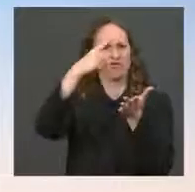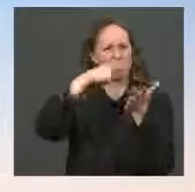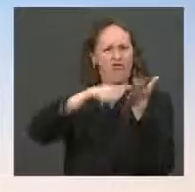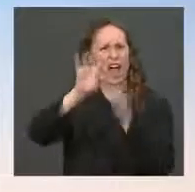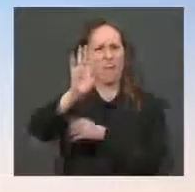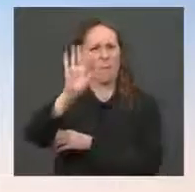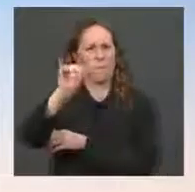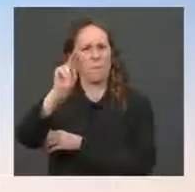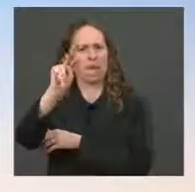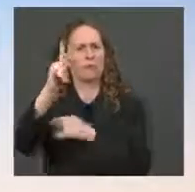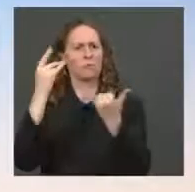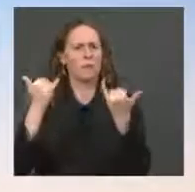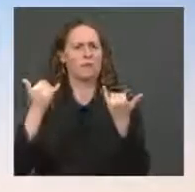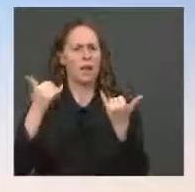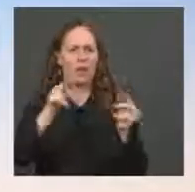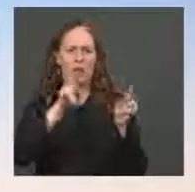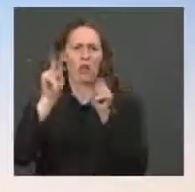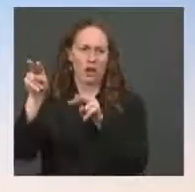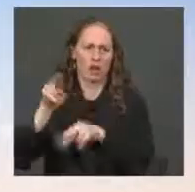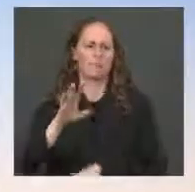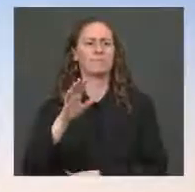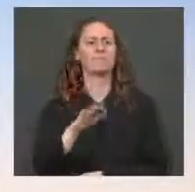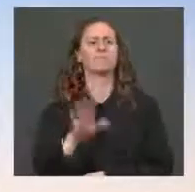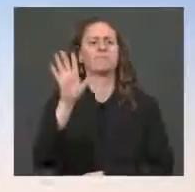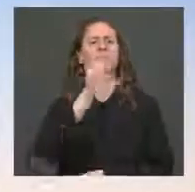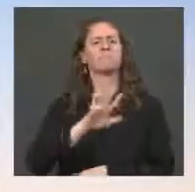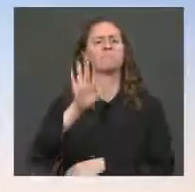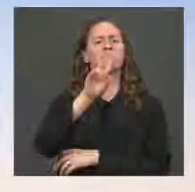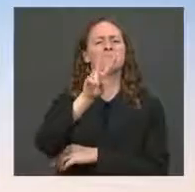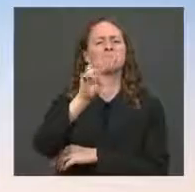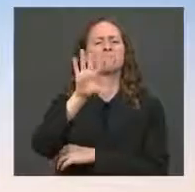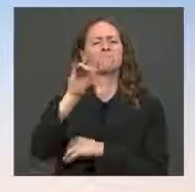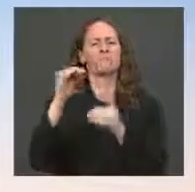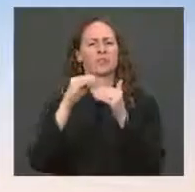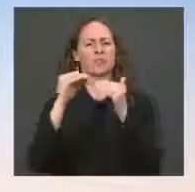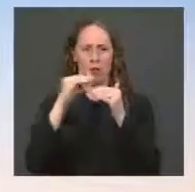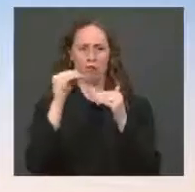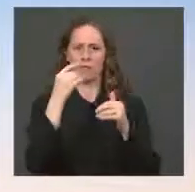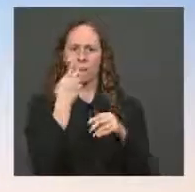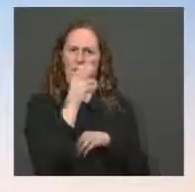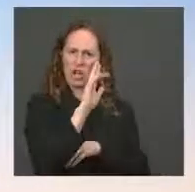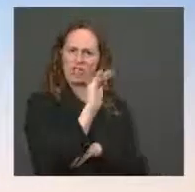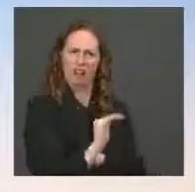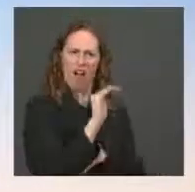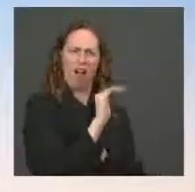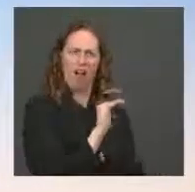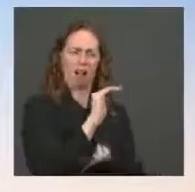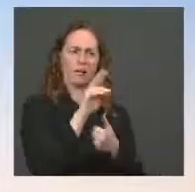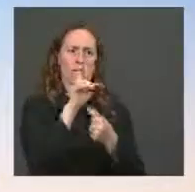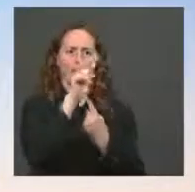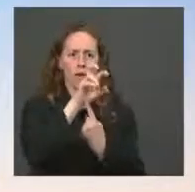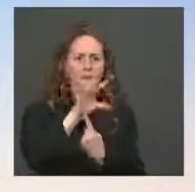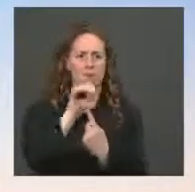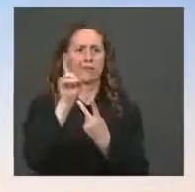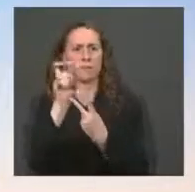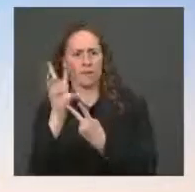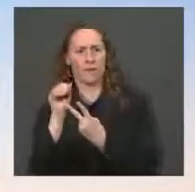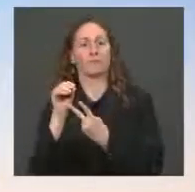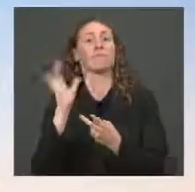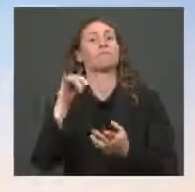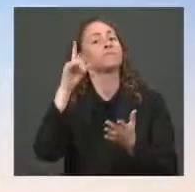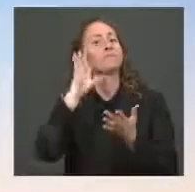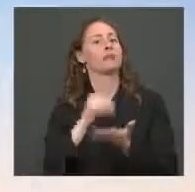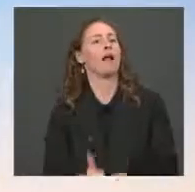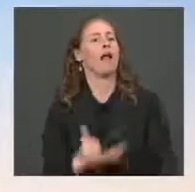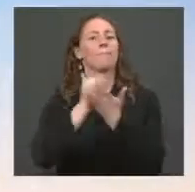$300 for each child. Studies have shown that it will boost consumer spending, jobs, and has already led to a major fall in hunger